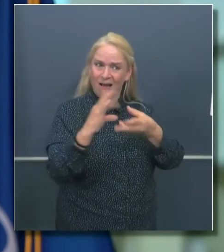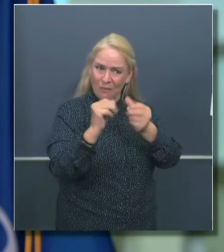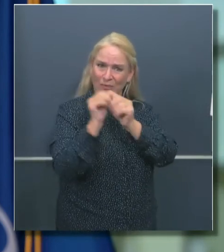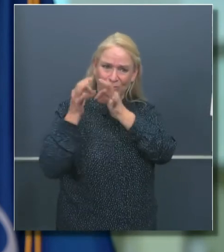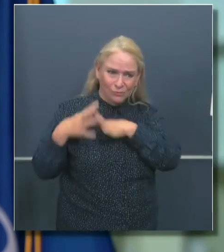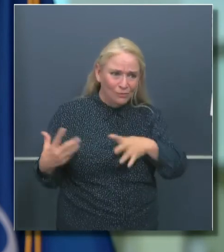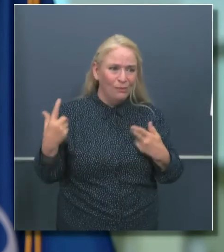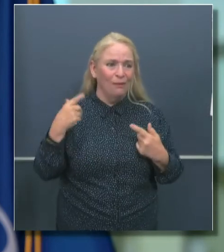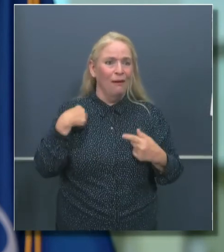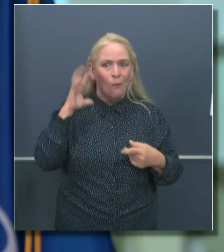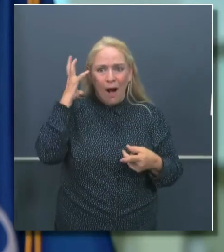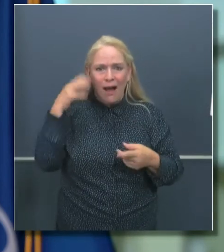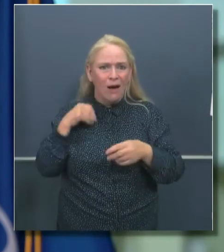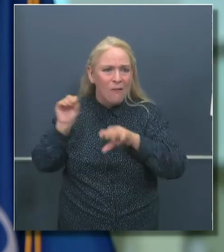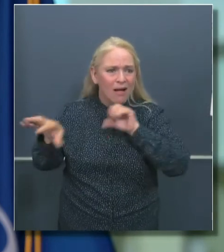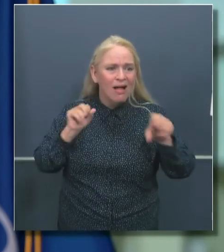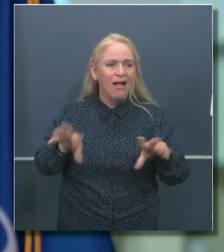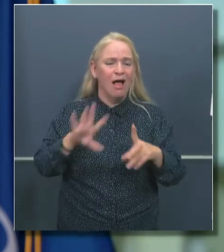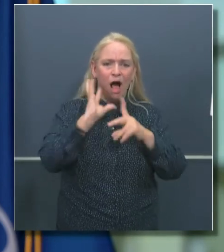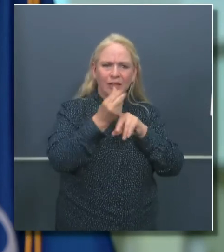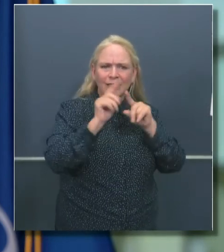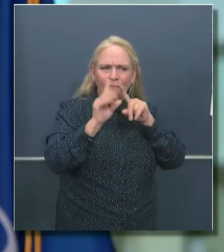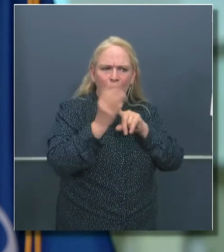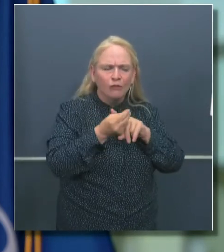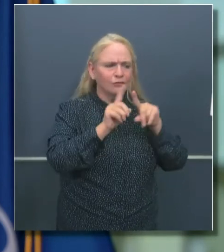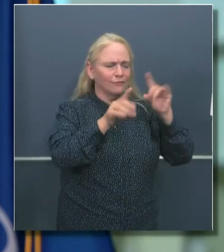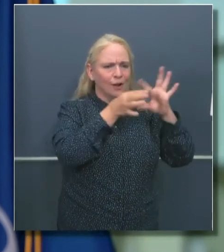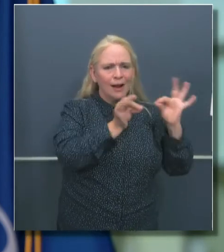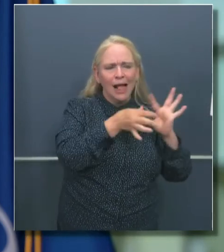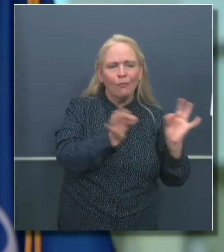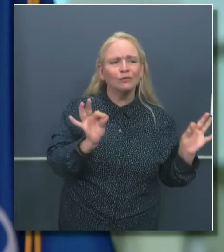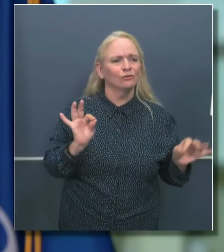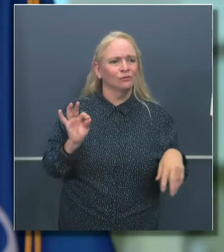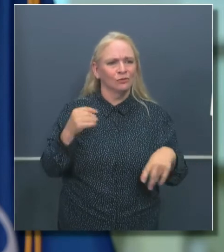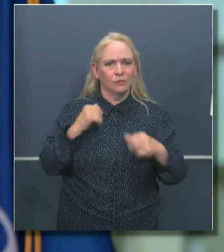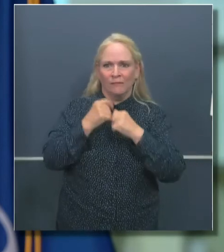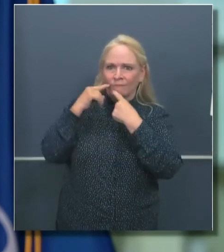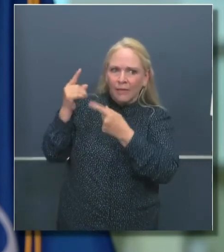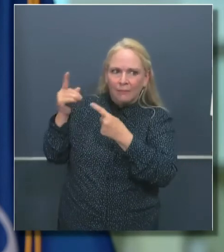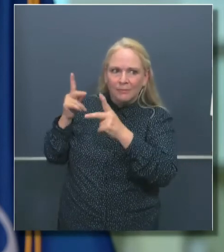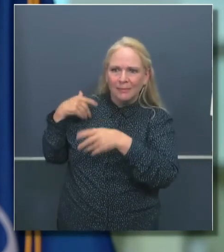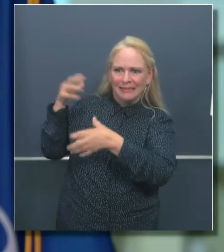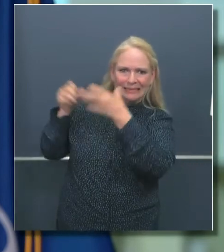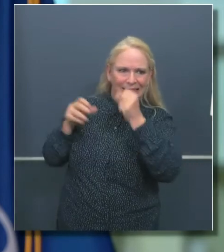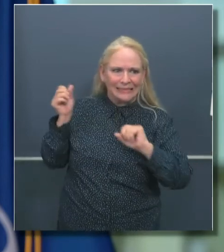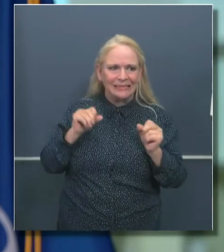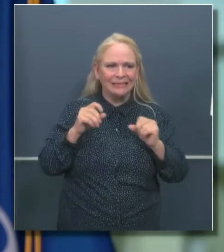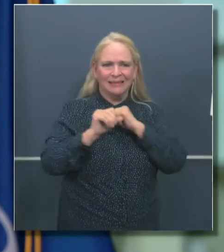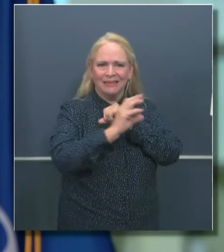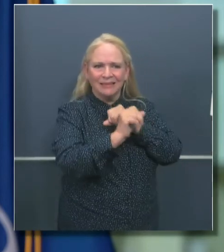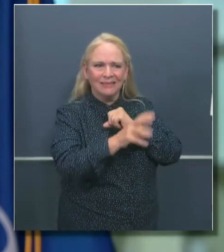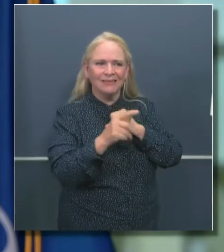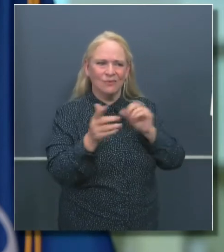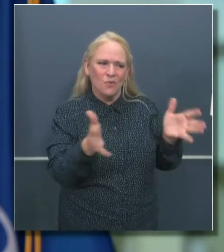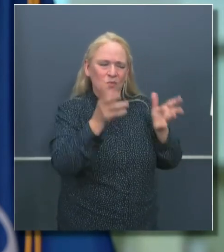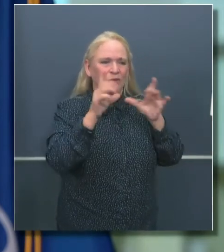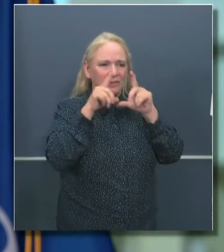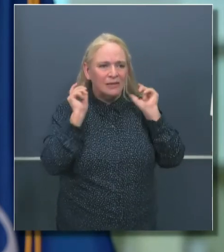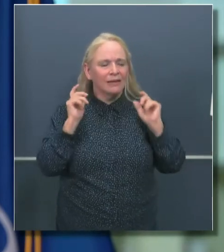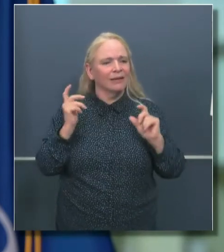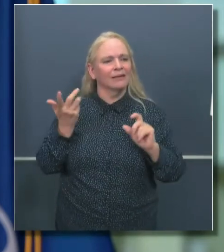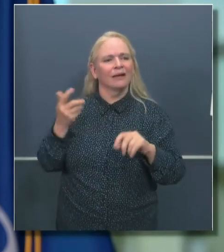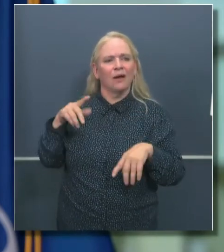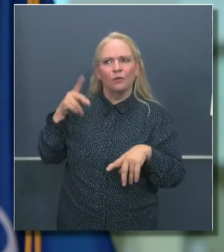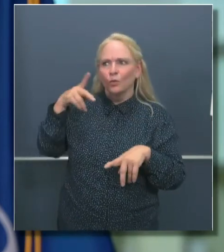very culturally competent way with trusted messengers, with celebrities. We're trying to reach a younger cohort, not just an older cohort,